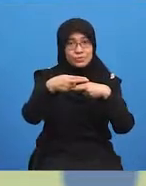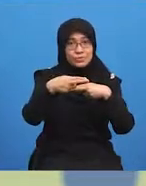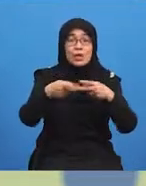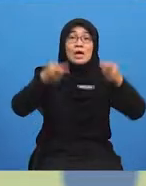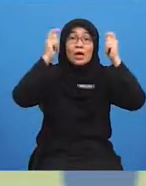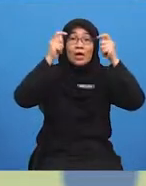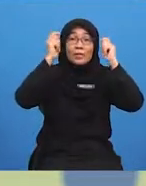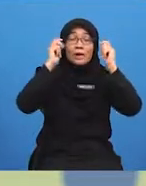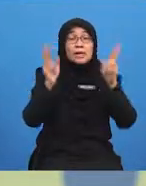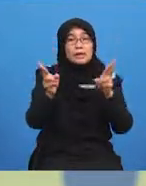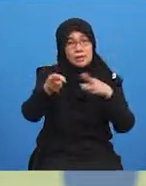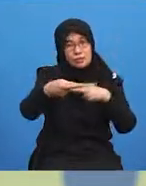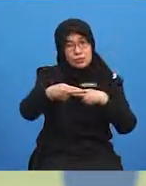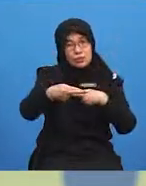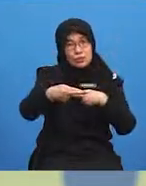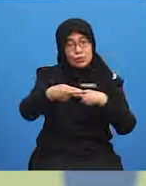bathroom,